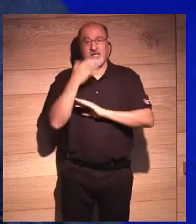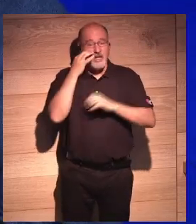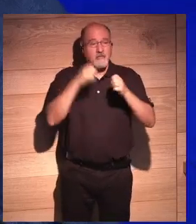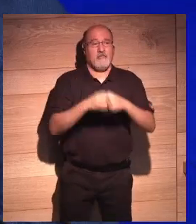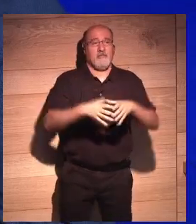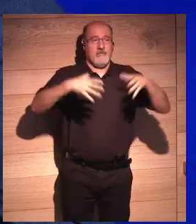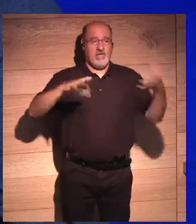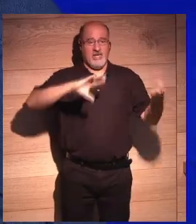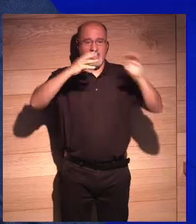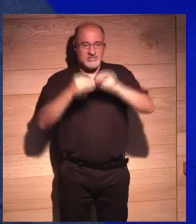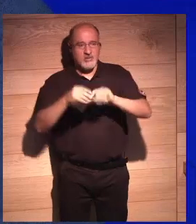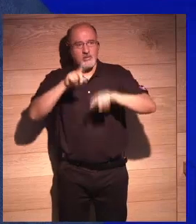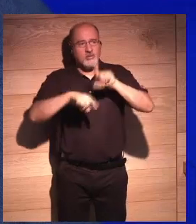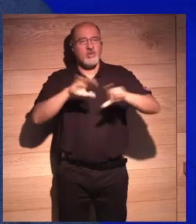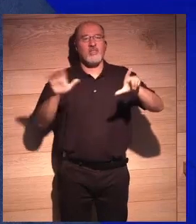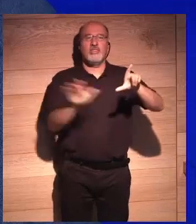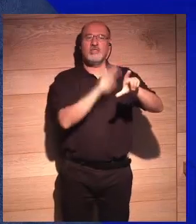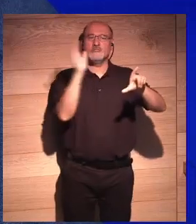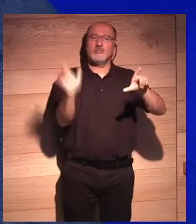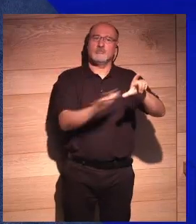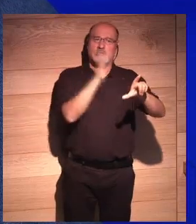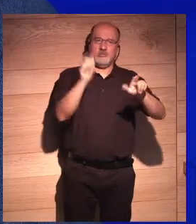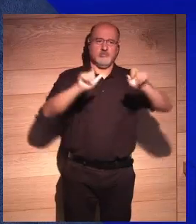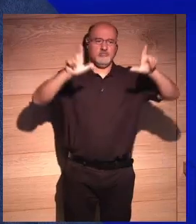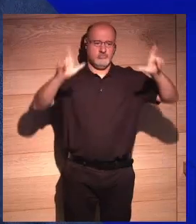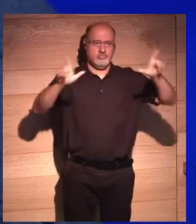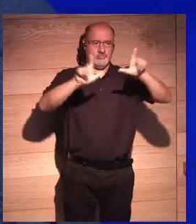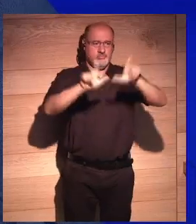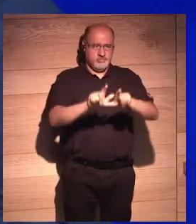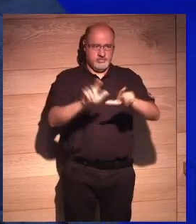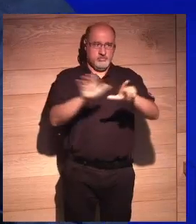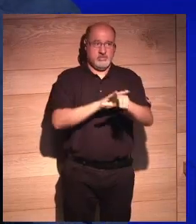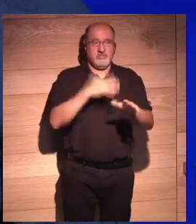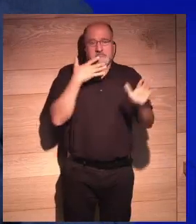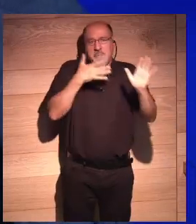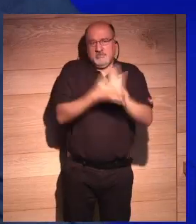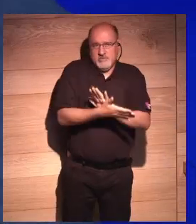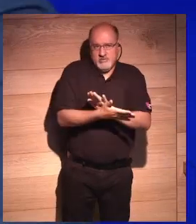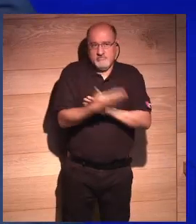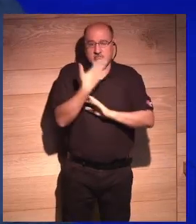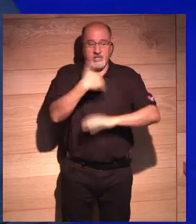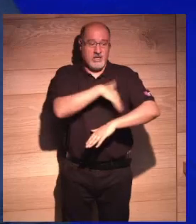app that makes contents adapt to the device. I mean,